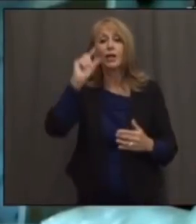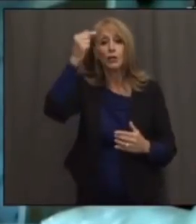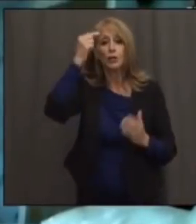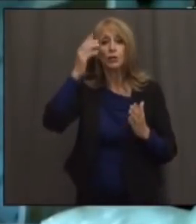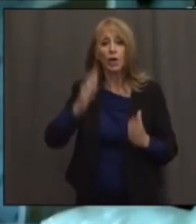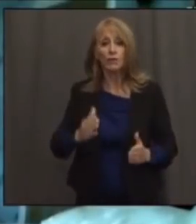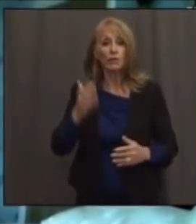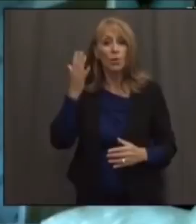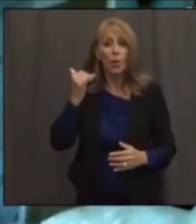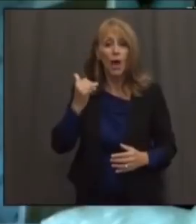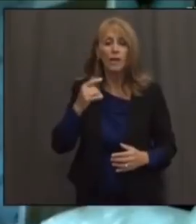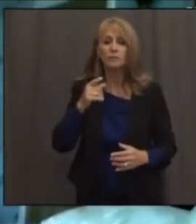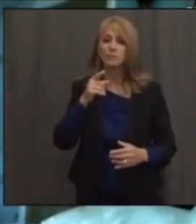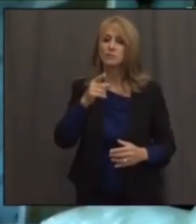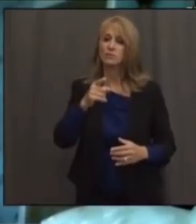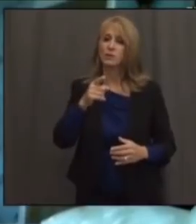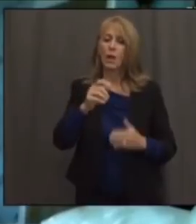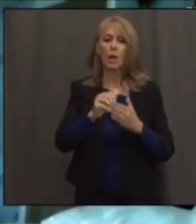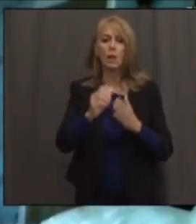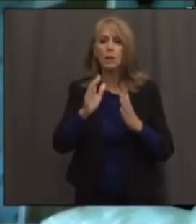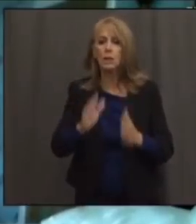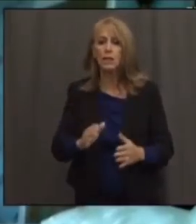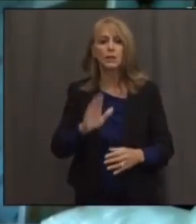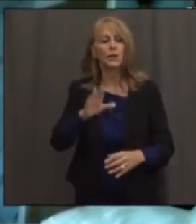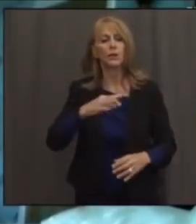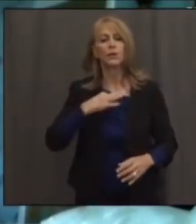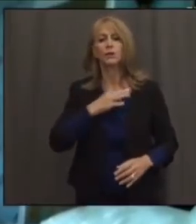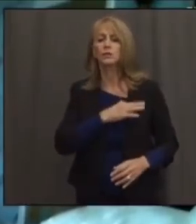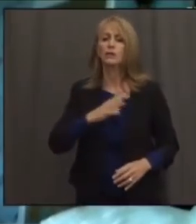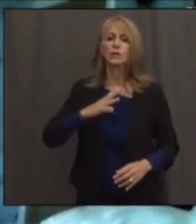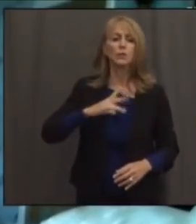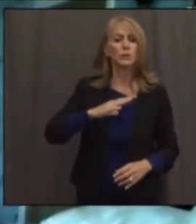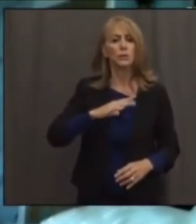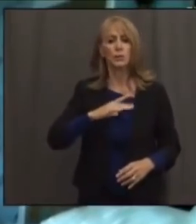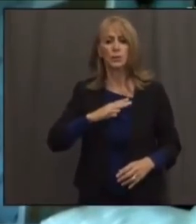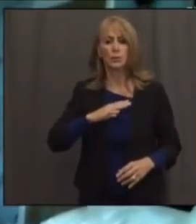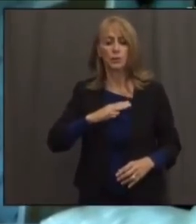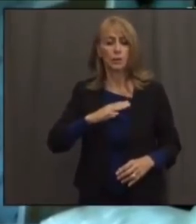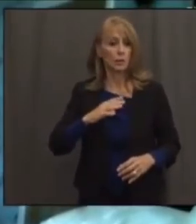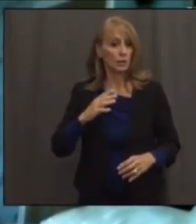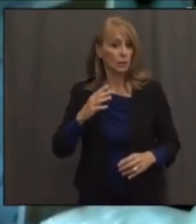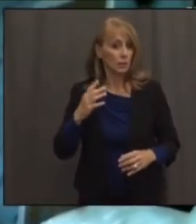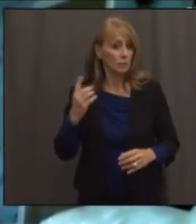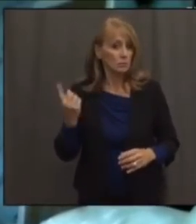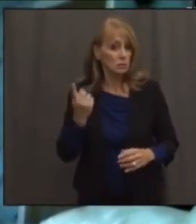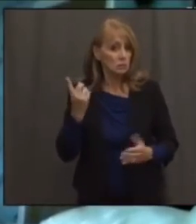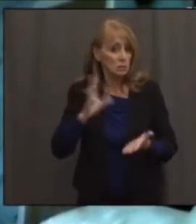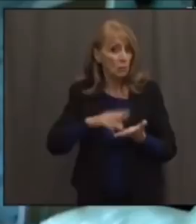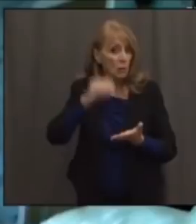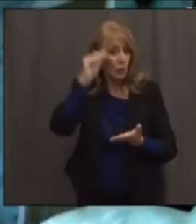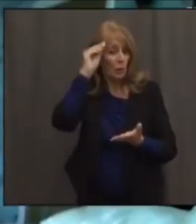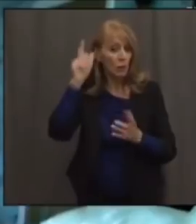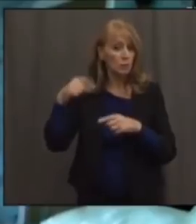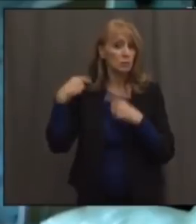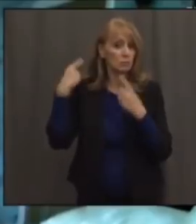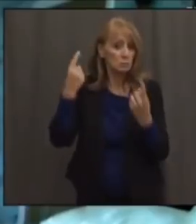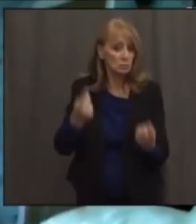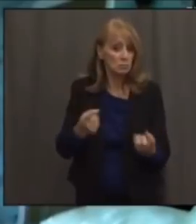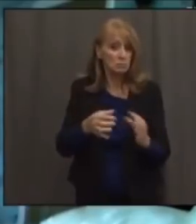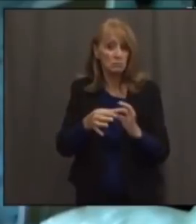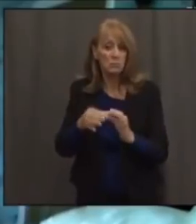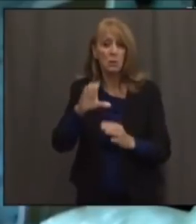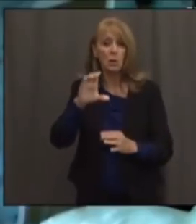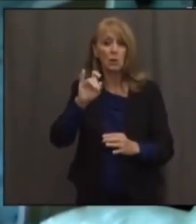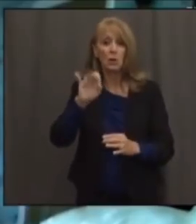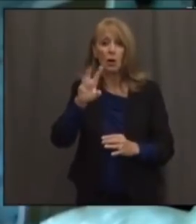for your leadership and that of your staff. I think if there's anything that we've learned, over COVID, whether it's